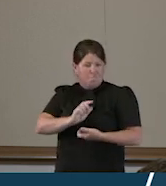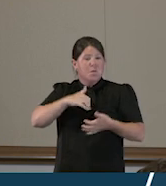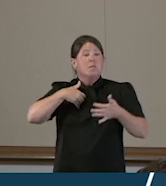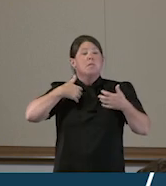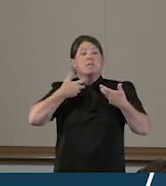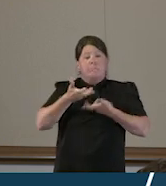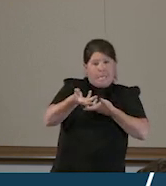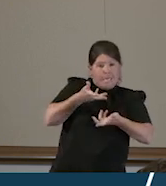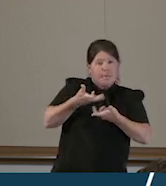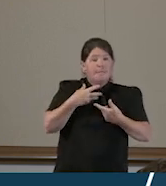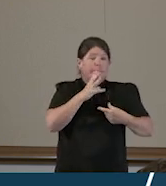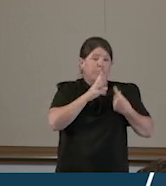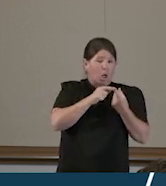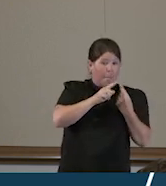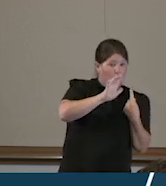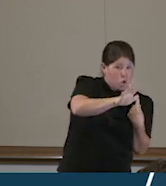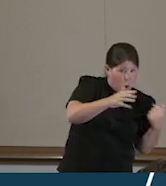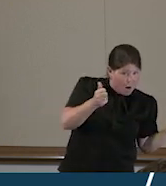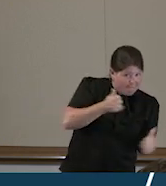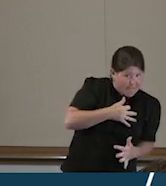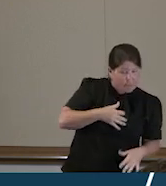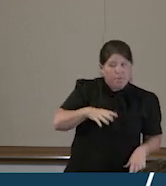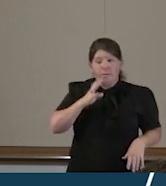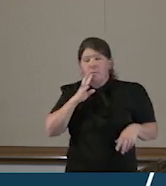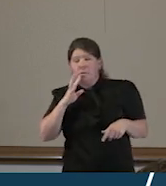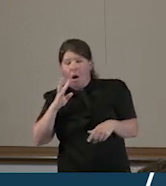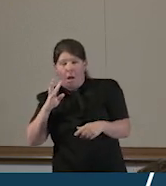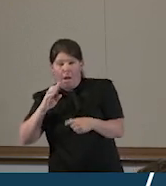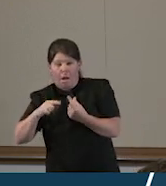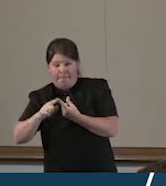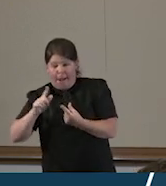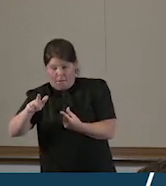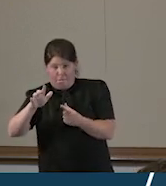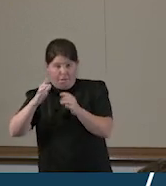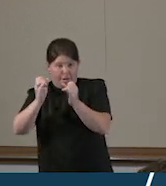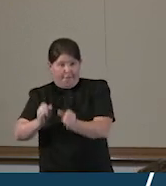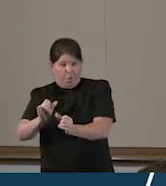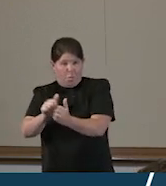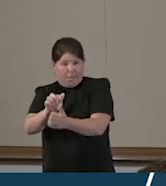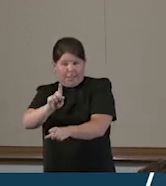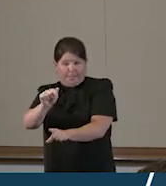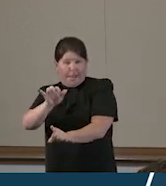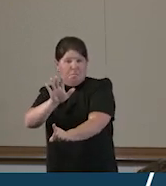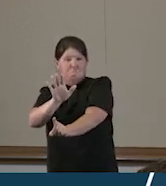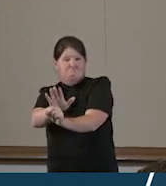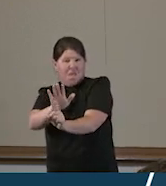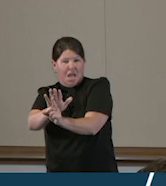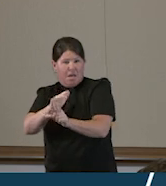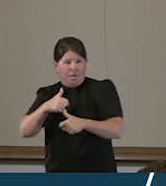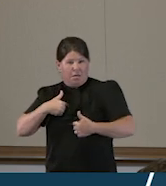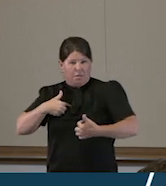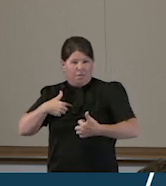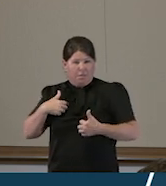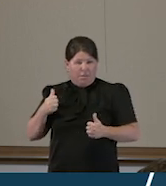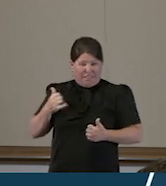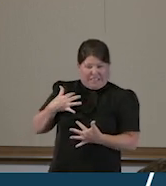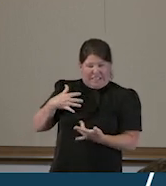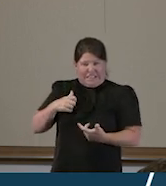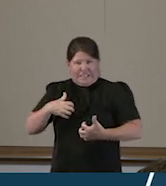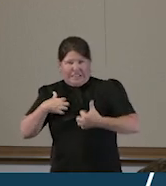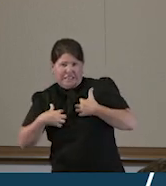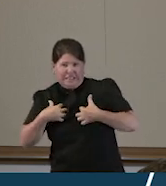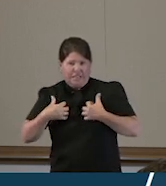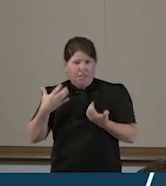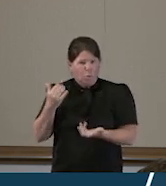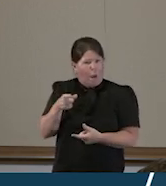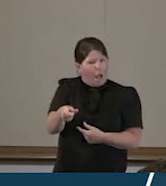your fears. We talk about the individual with the disabilities, hesitations. Maybe they're, why